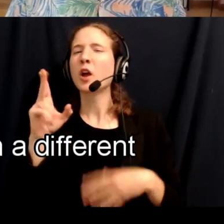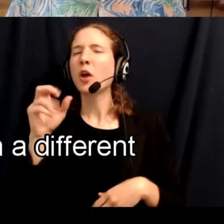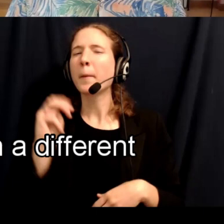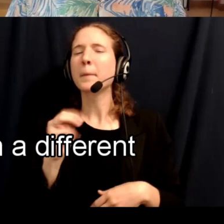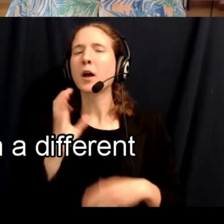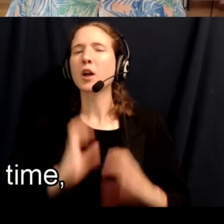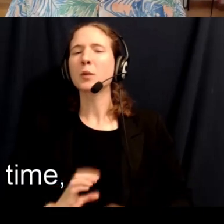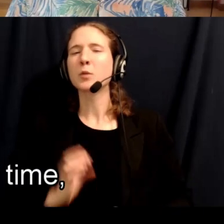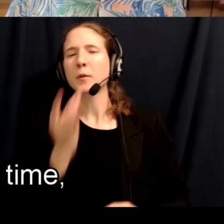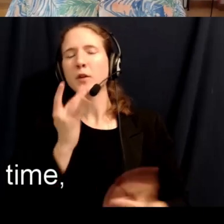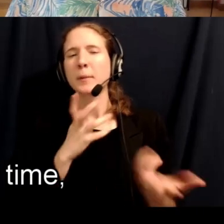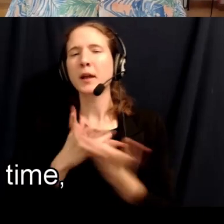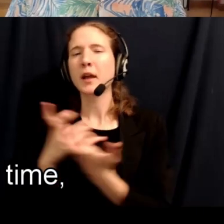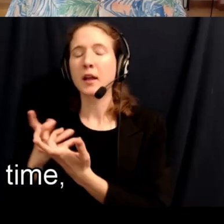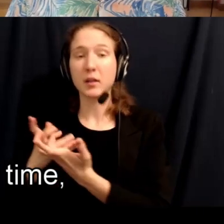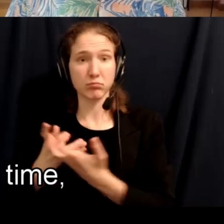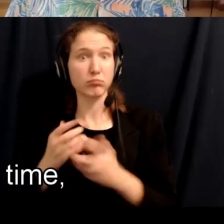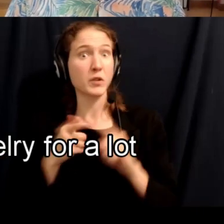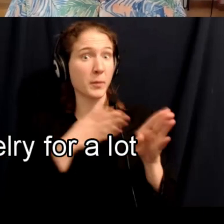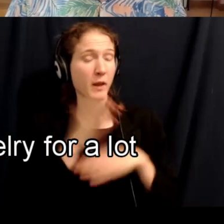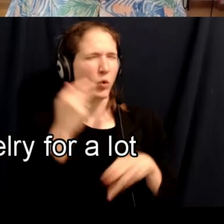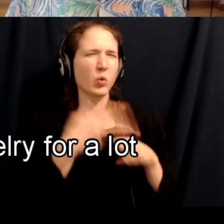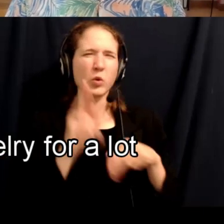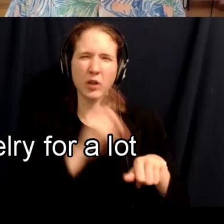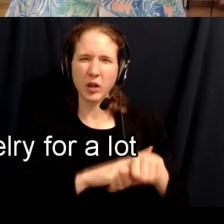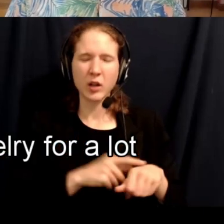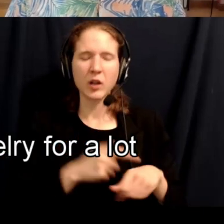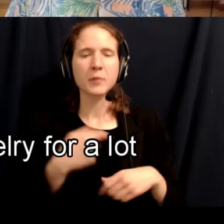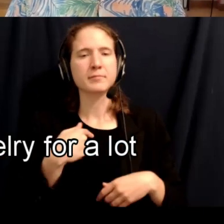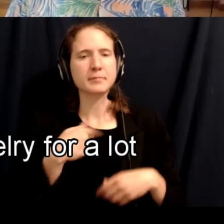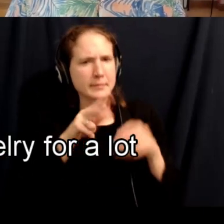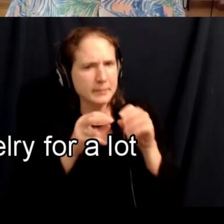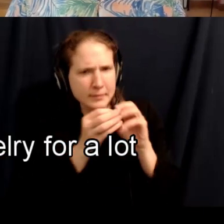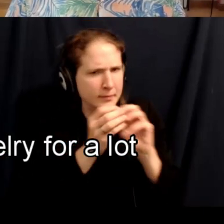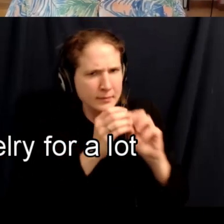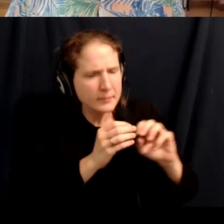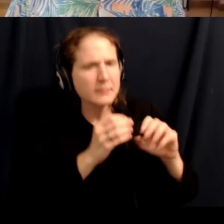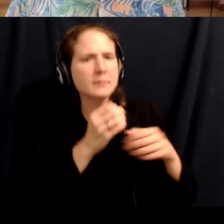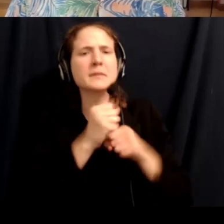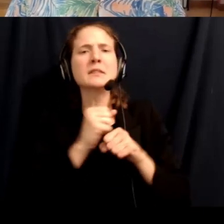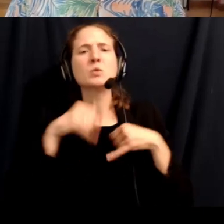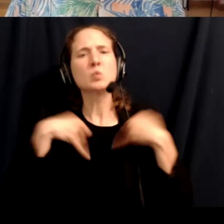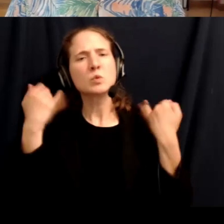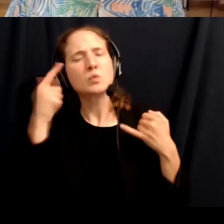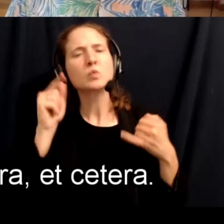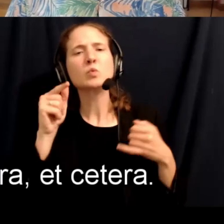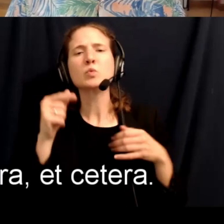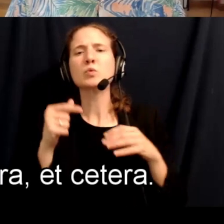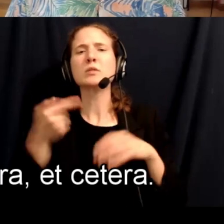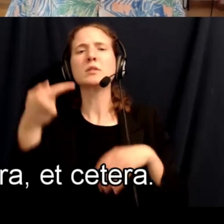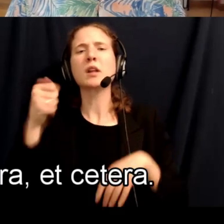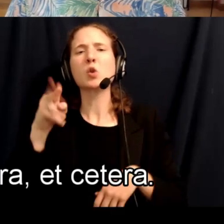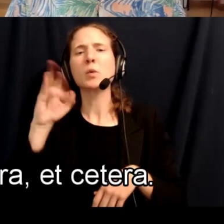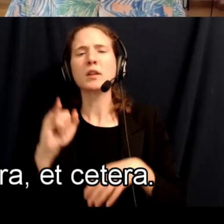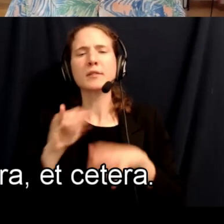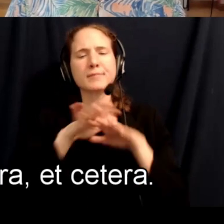put me in a different path for a short period of for a period of time where I was creating jewelry for a lot of galleries and